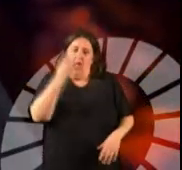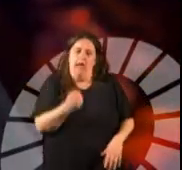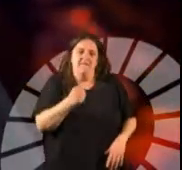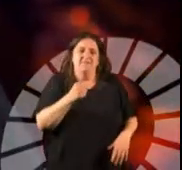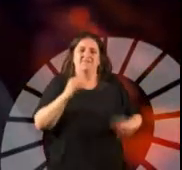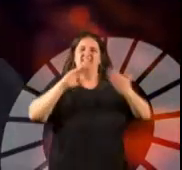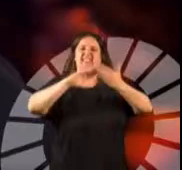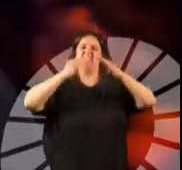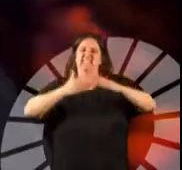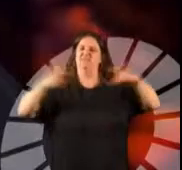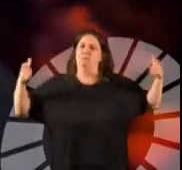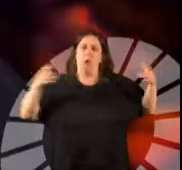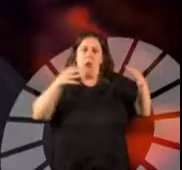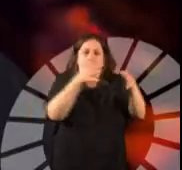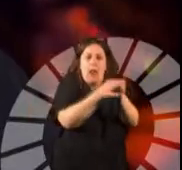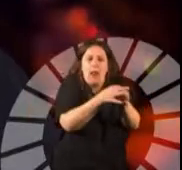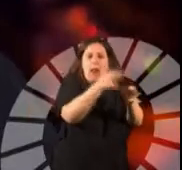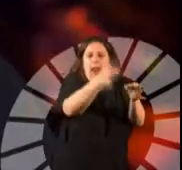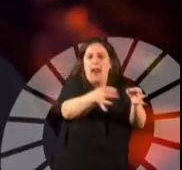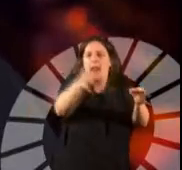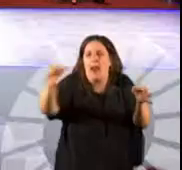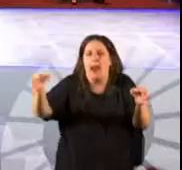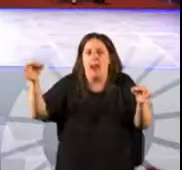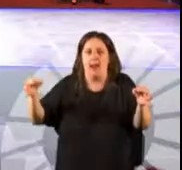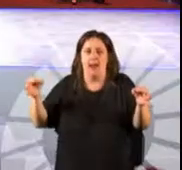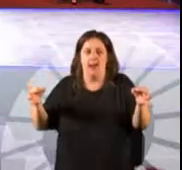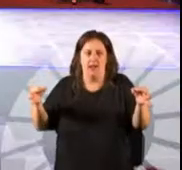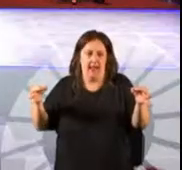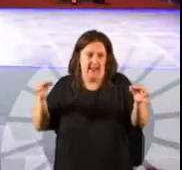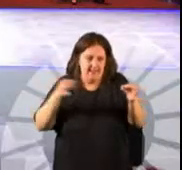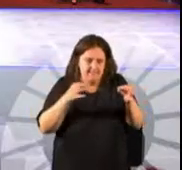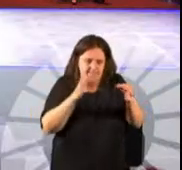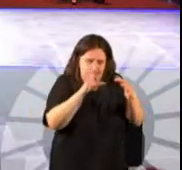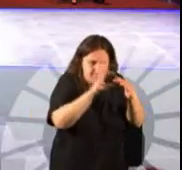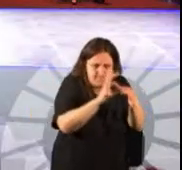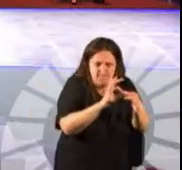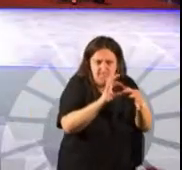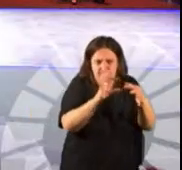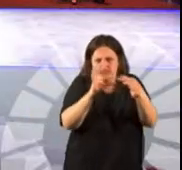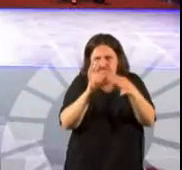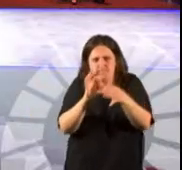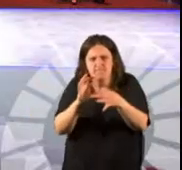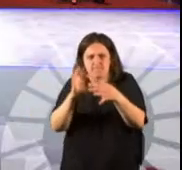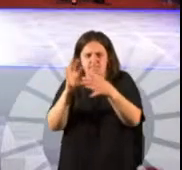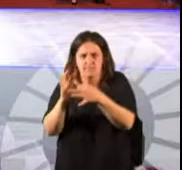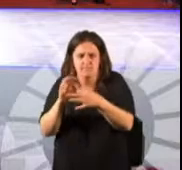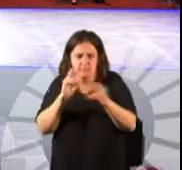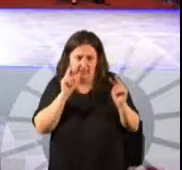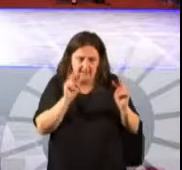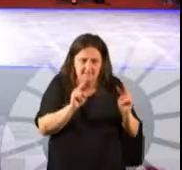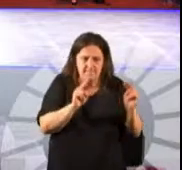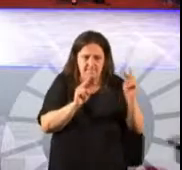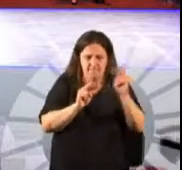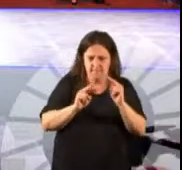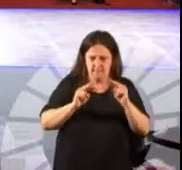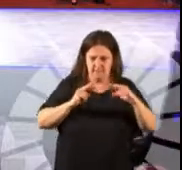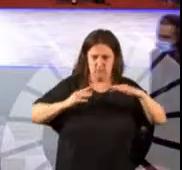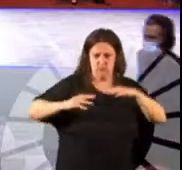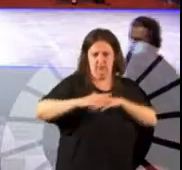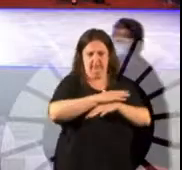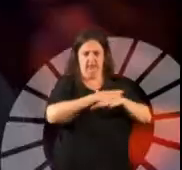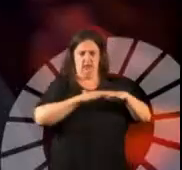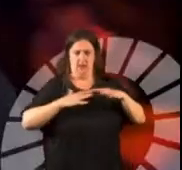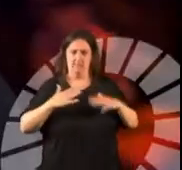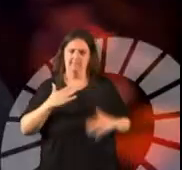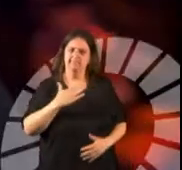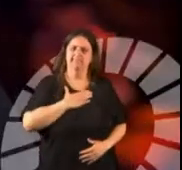local tissue has been able to be repaired on its own. It's actually recovered itself. And we have been able to overcome some